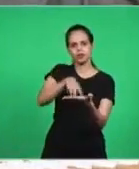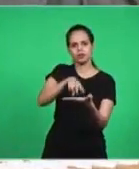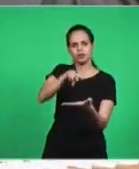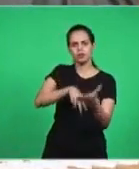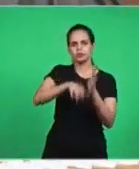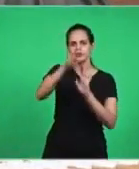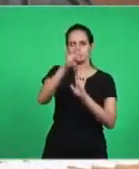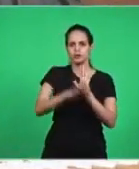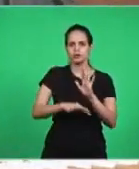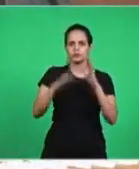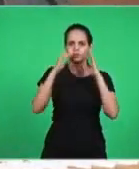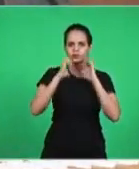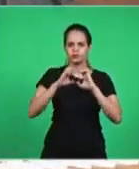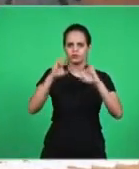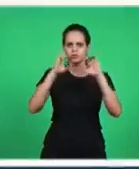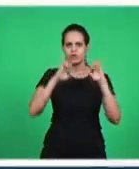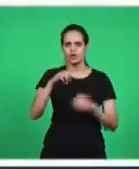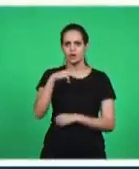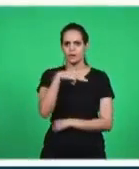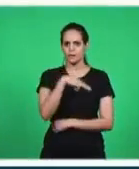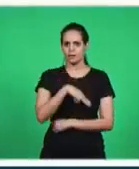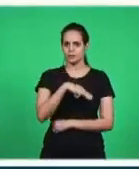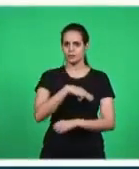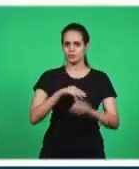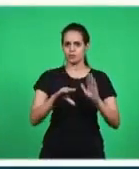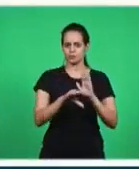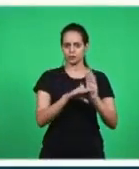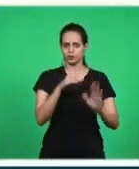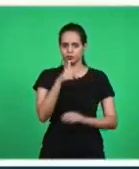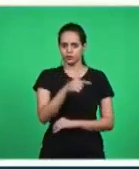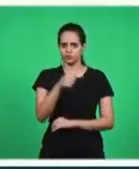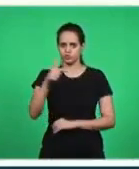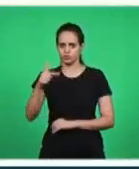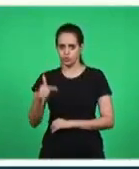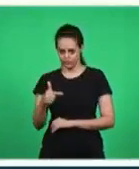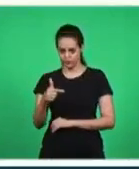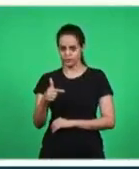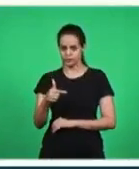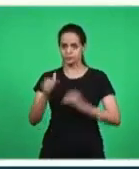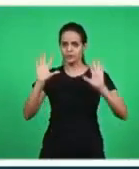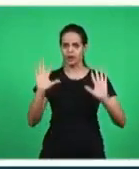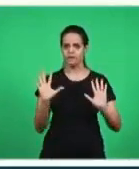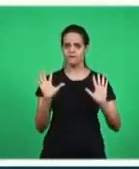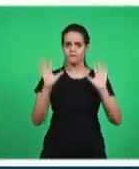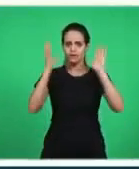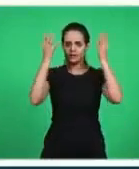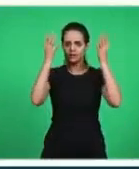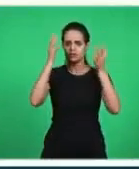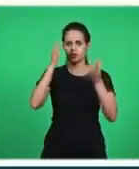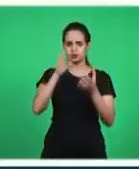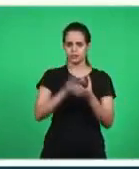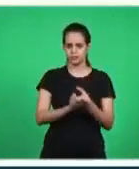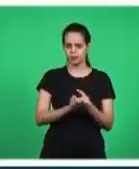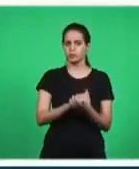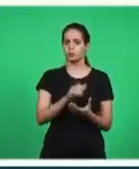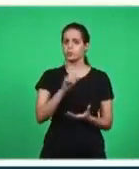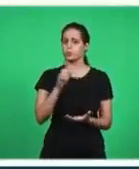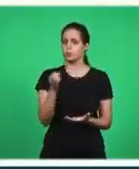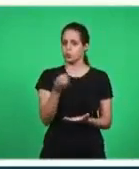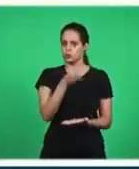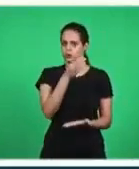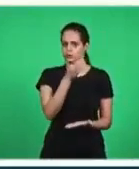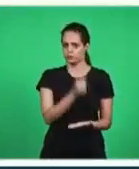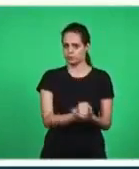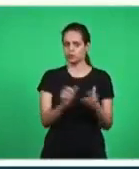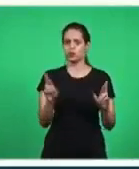the text in the Gospel of Matthew, chapter 22, about the wedding and the New Testament, how correlated